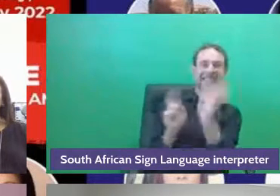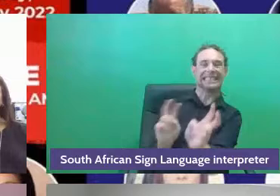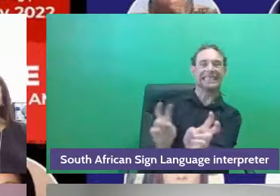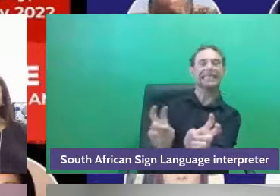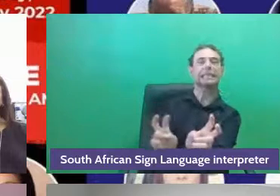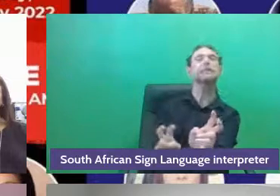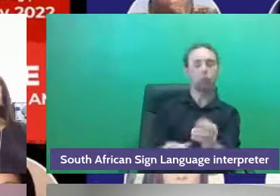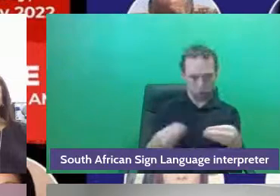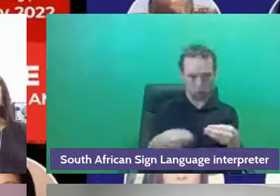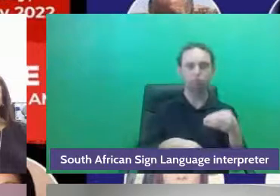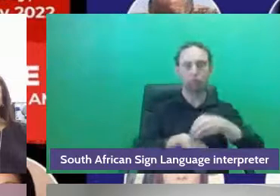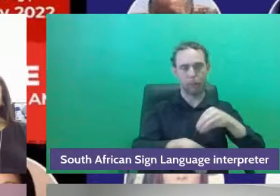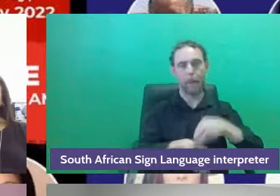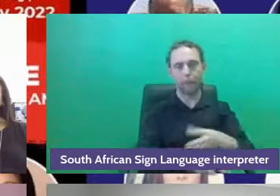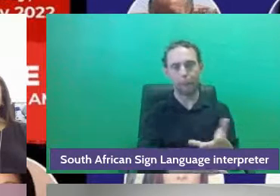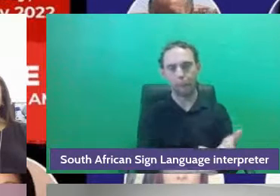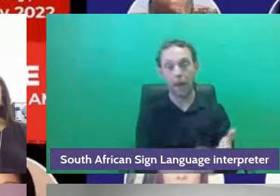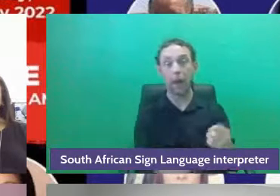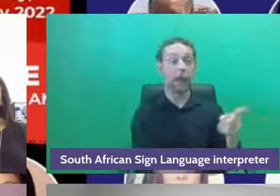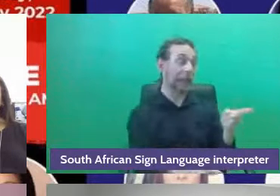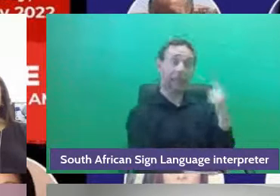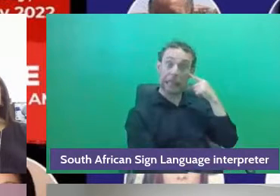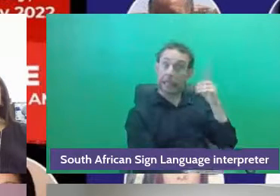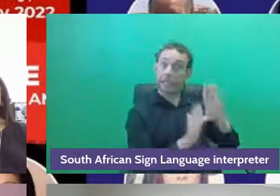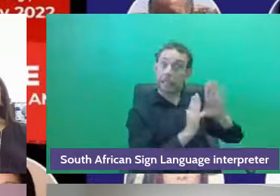of society.